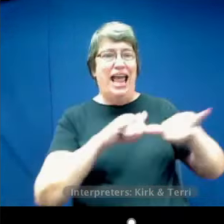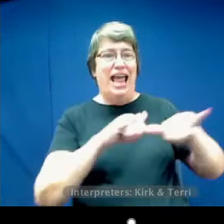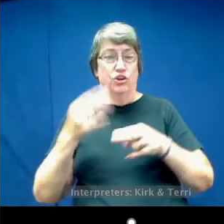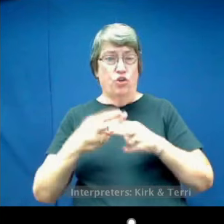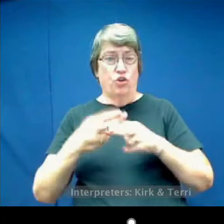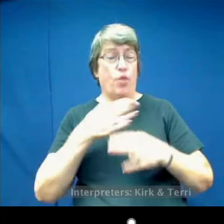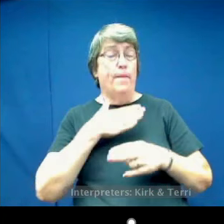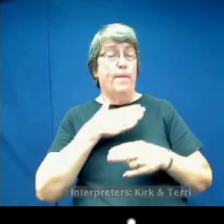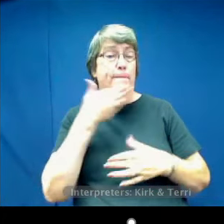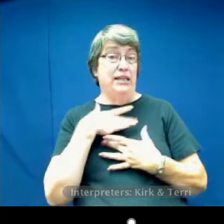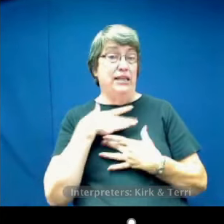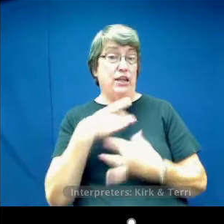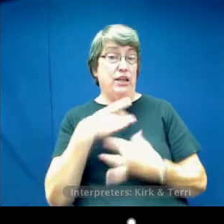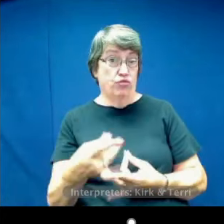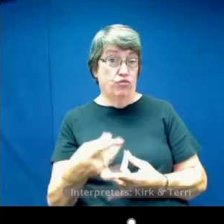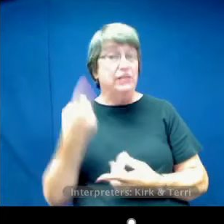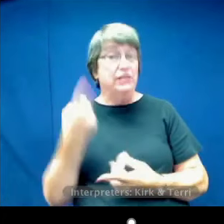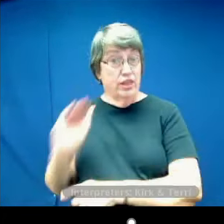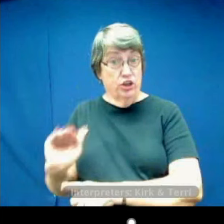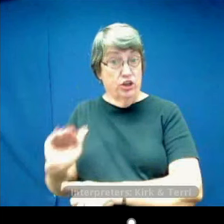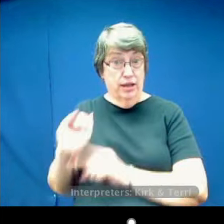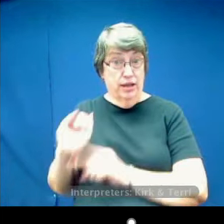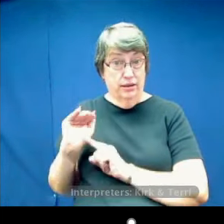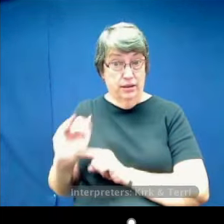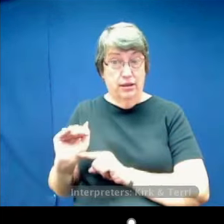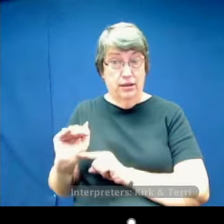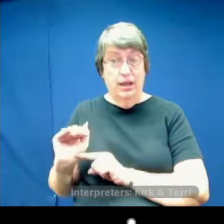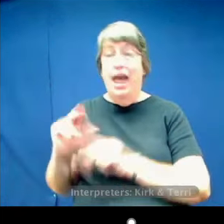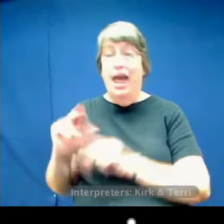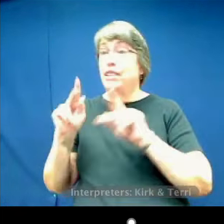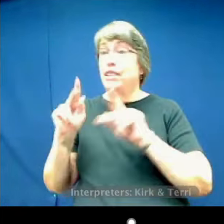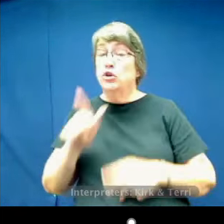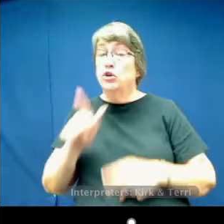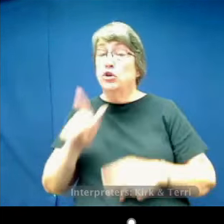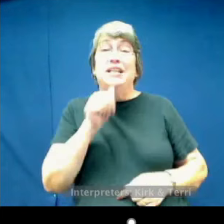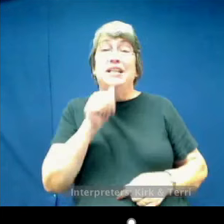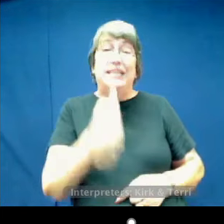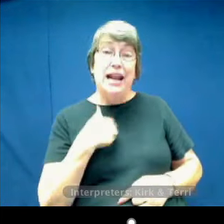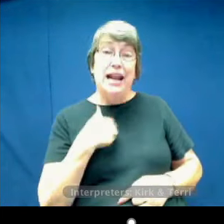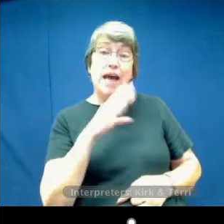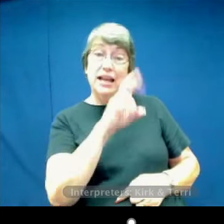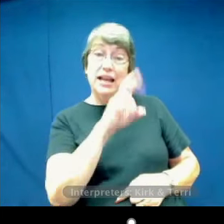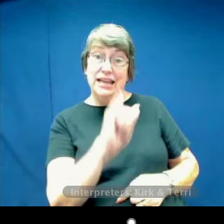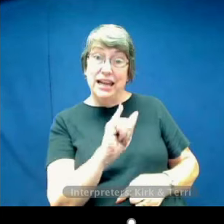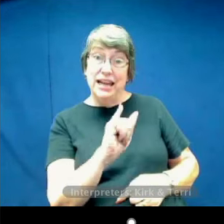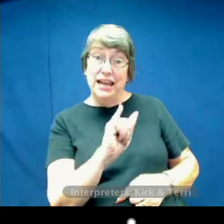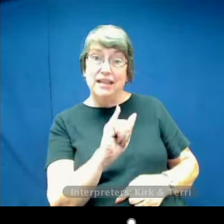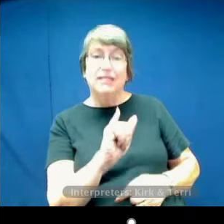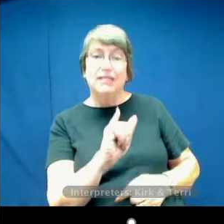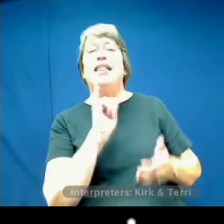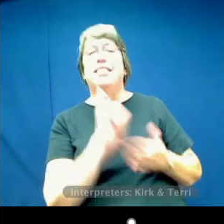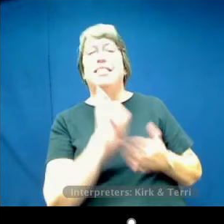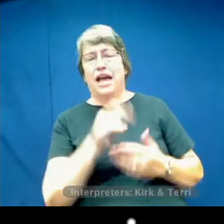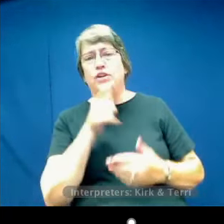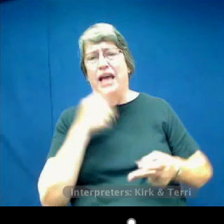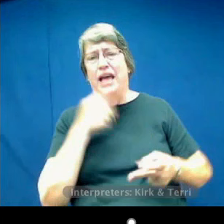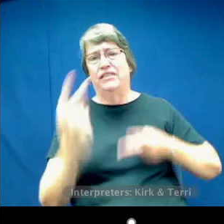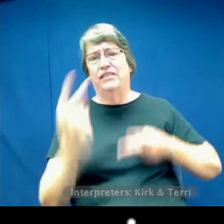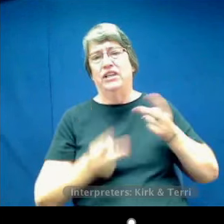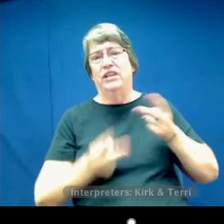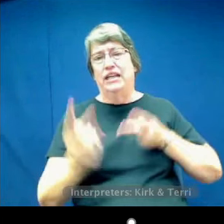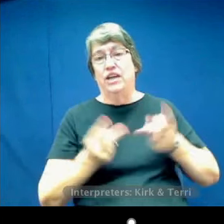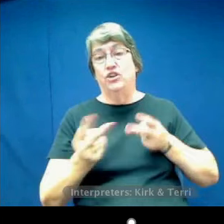that the person who doesn't have custody has visitation rights, and the person and also pays